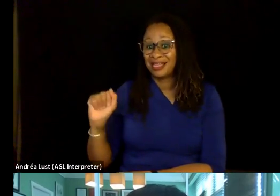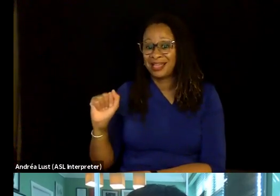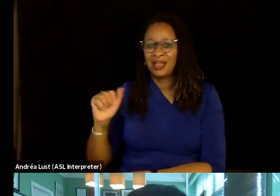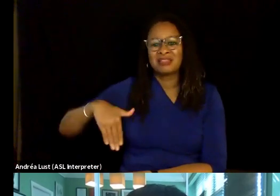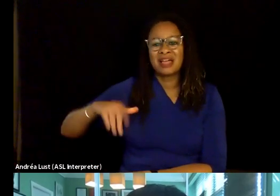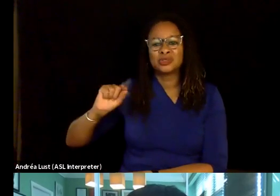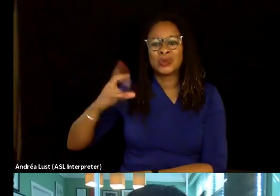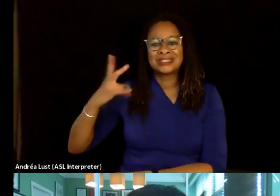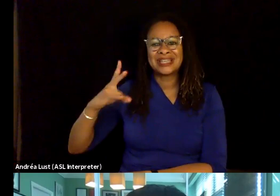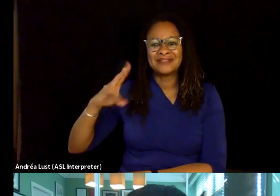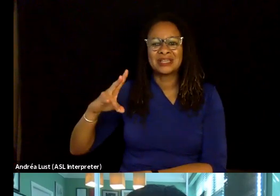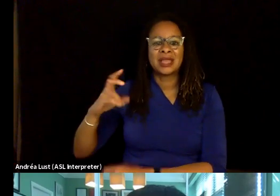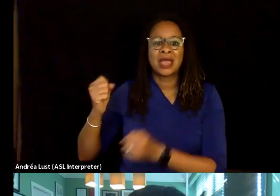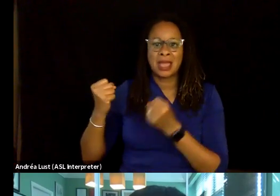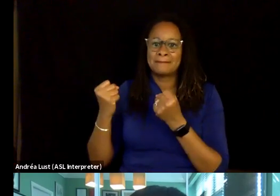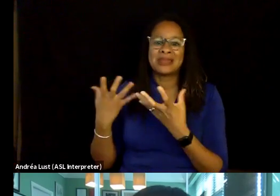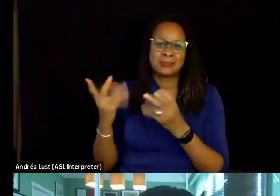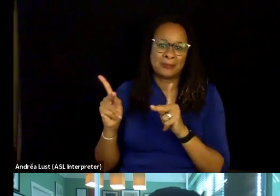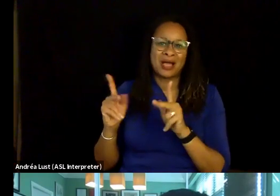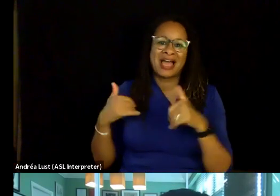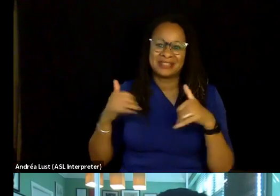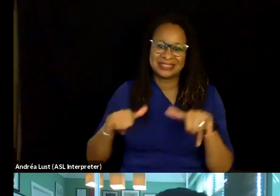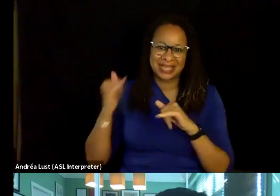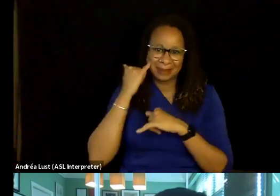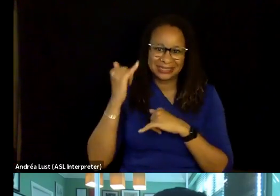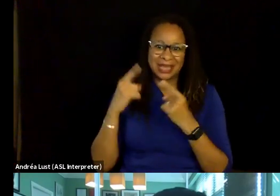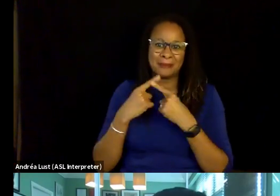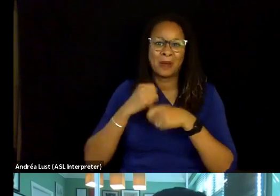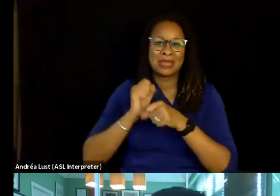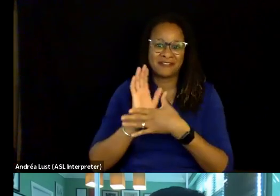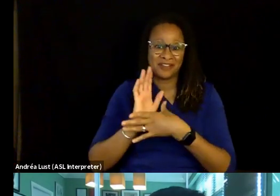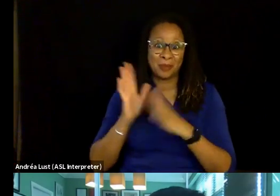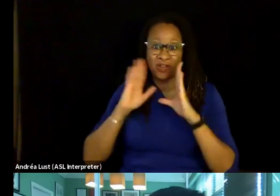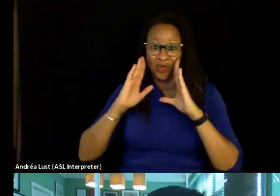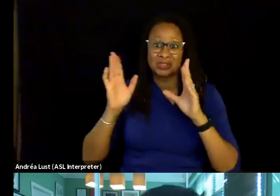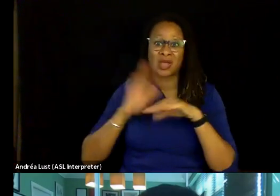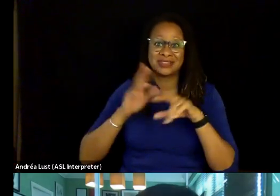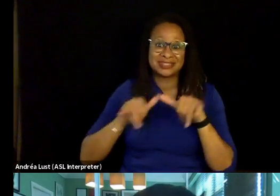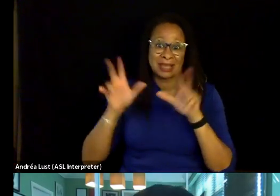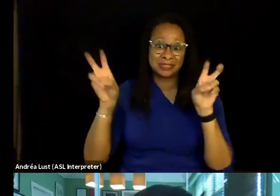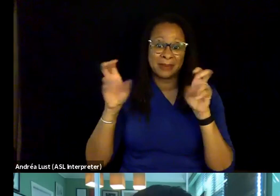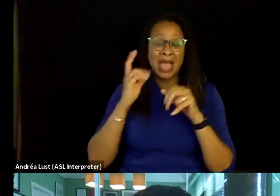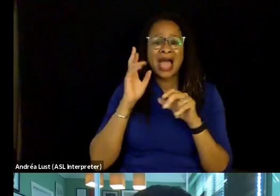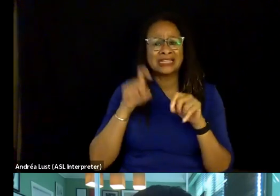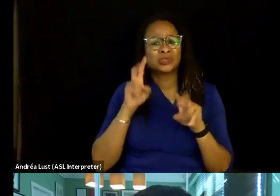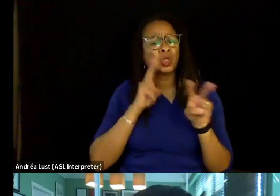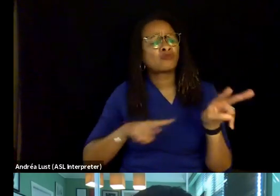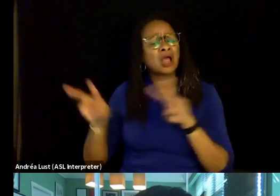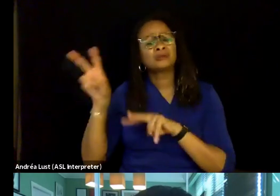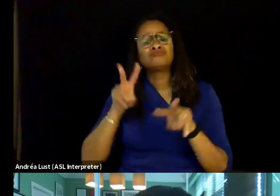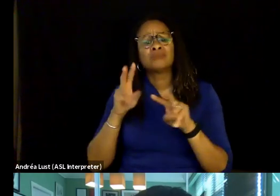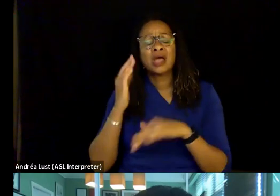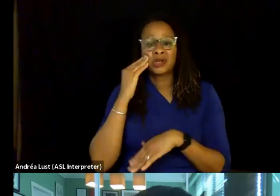a lot of people were already had that idea of making this film about the drug war. So I had to look around. I knew I wanted to make a